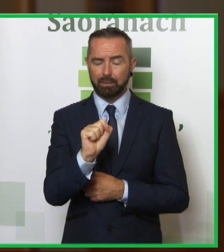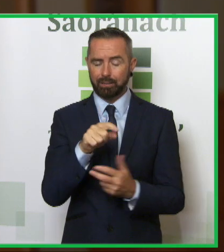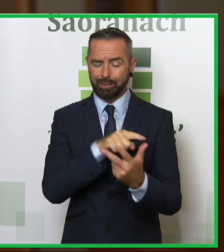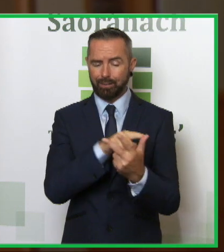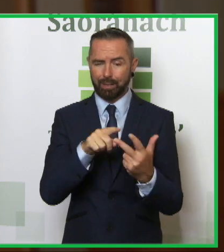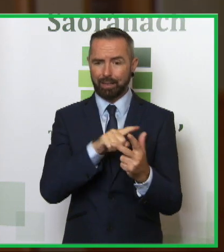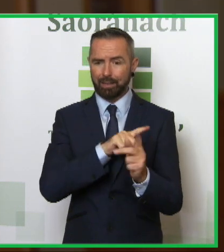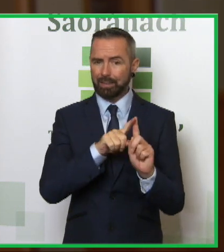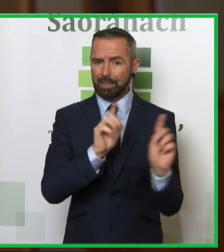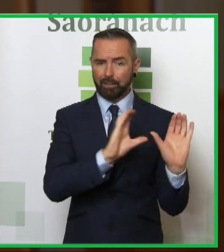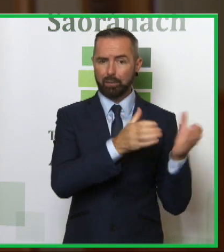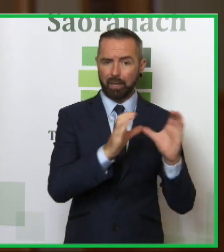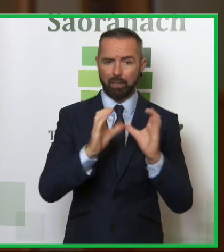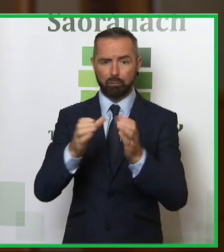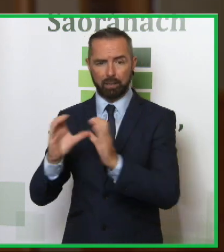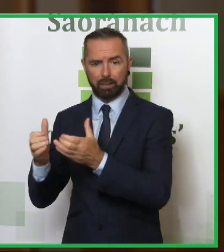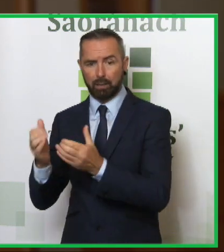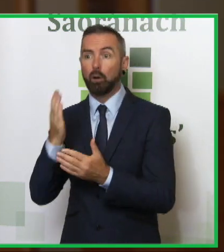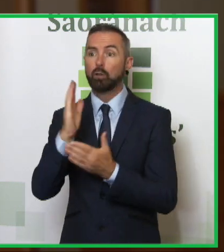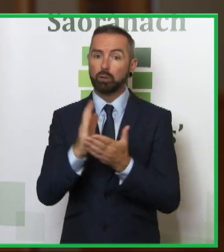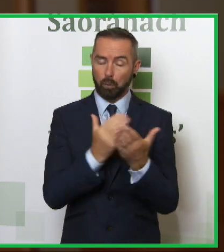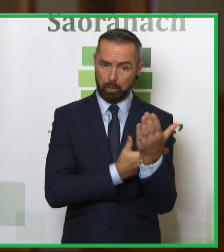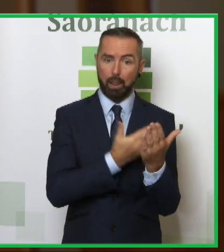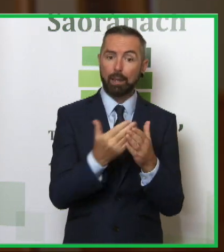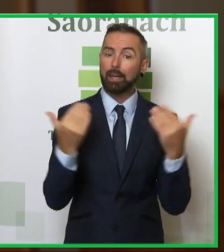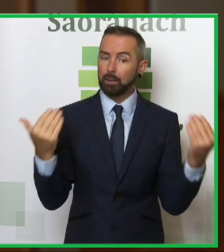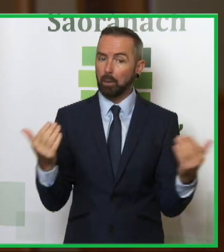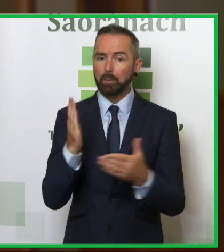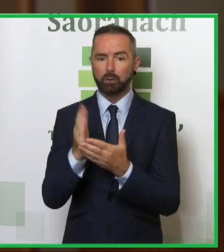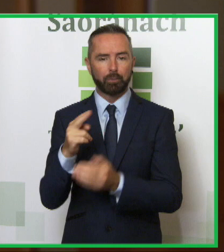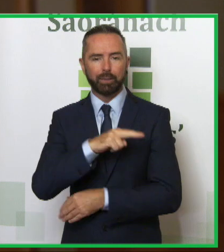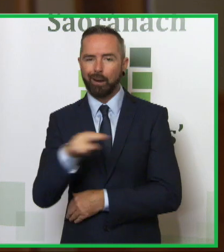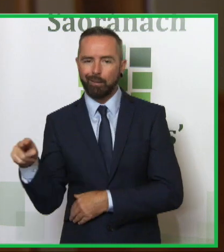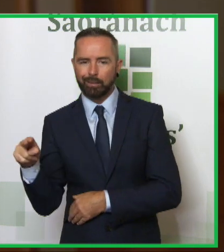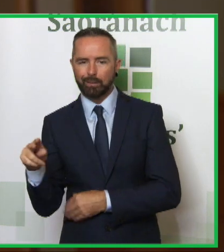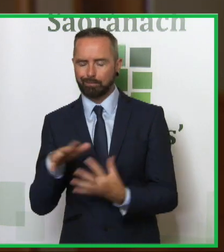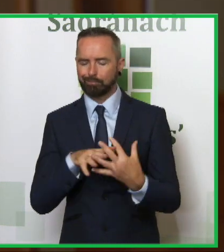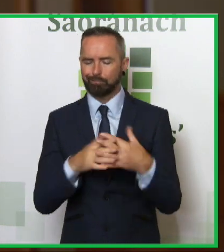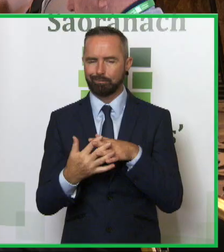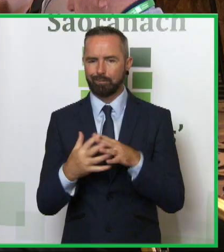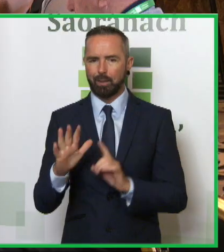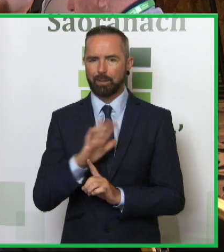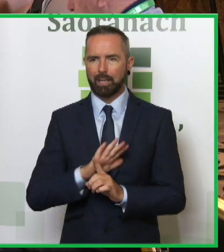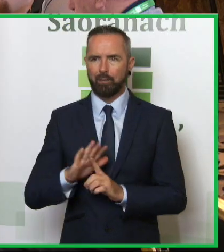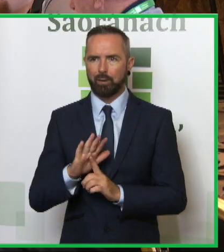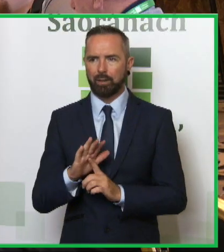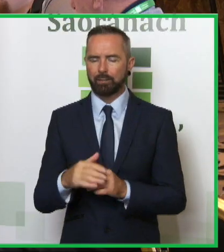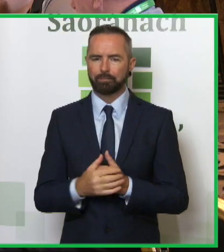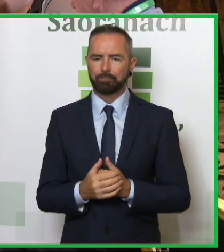category, and they're and some are legal at the moment, and some are not. It's a very complex area. How